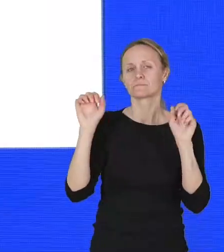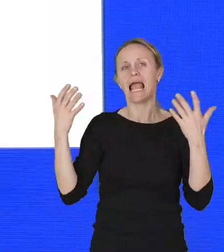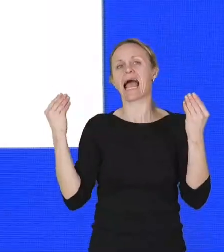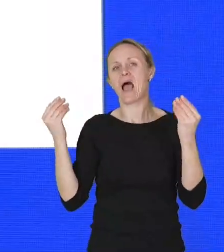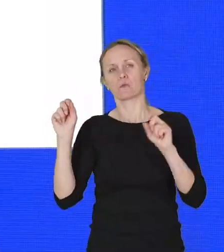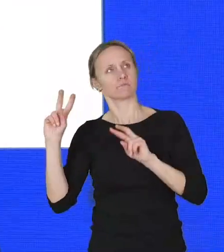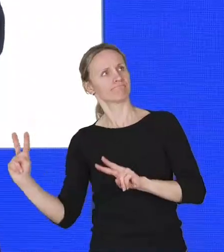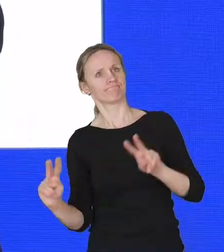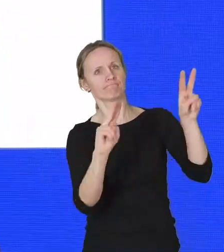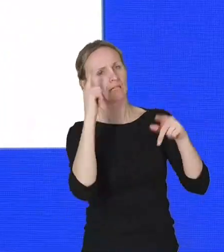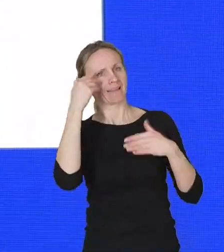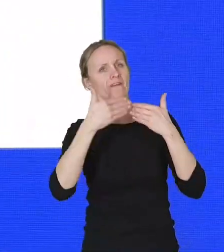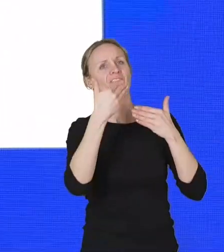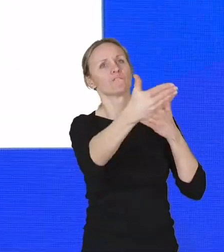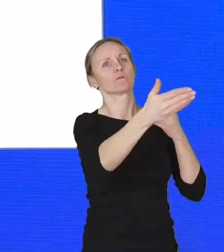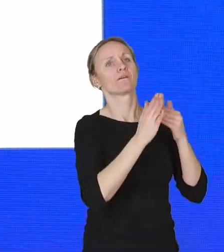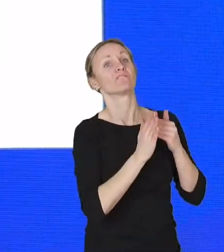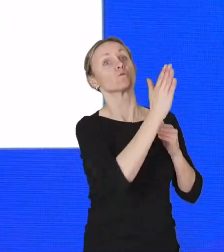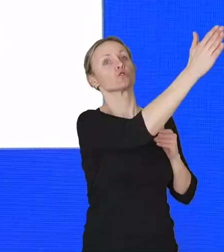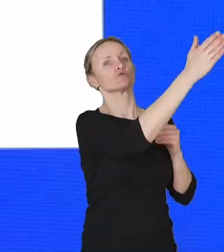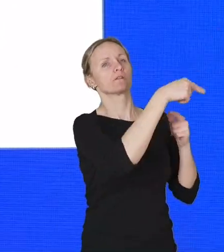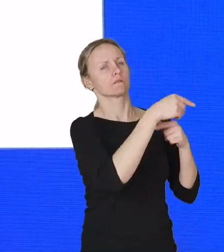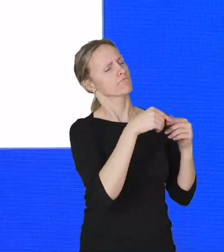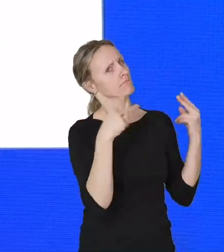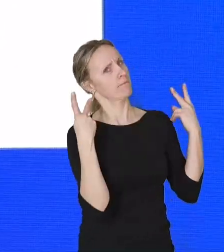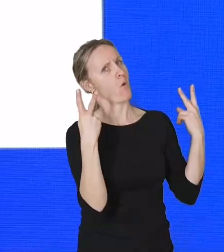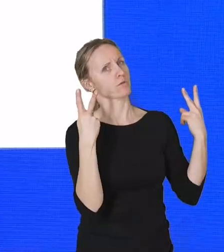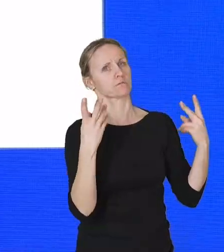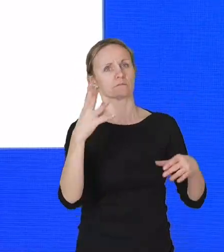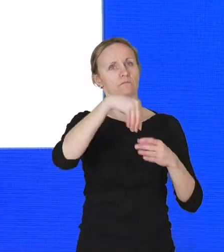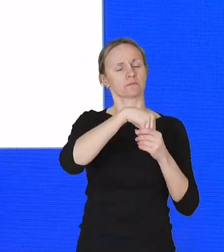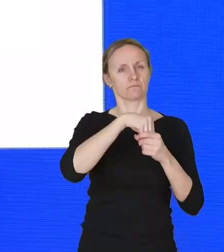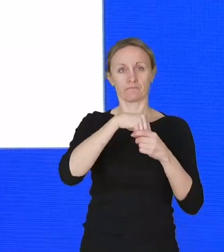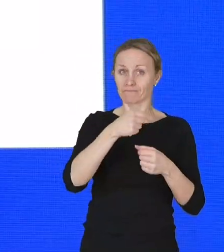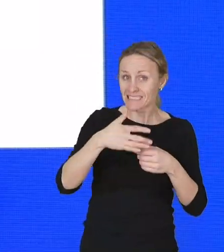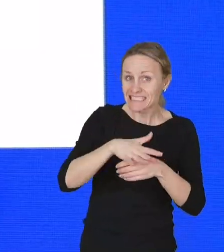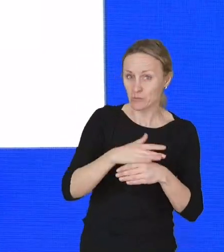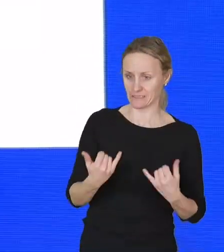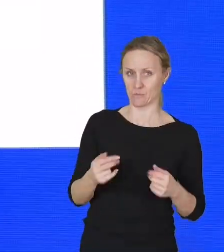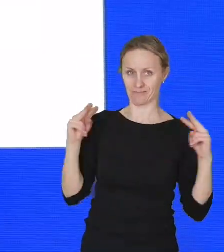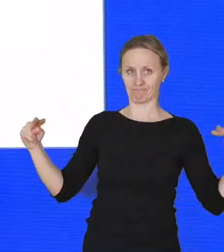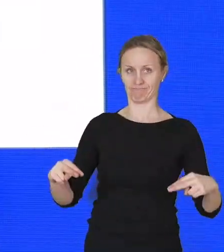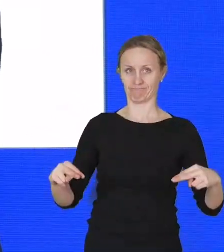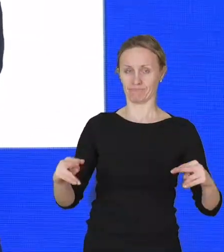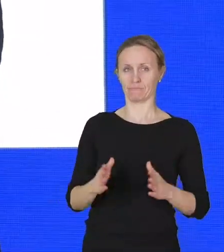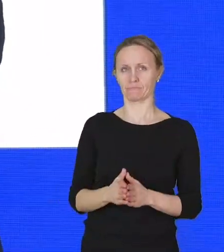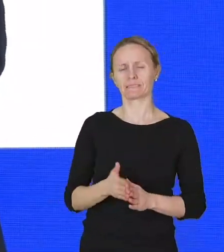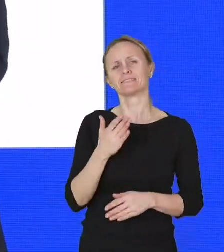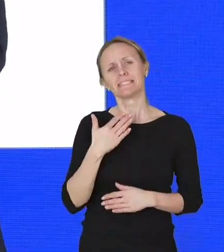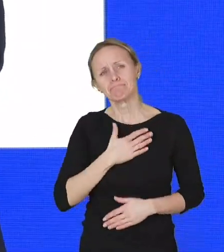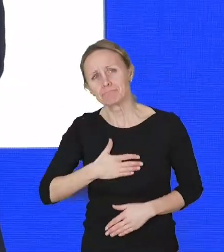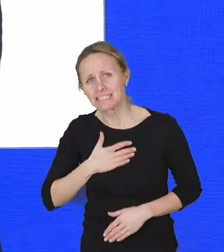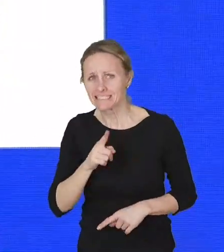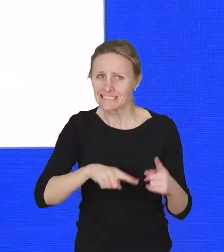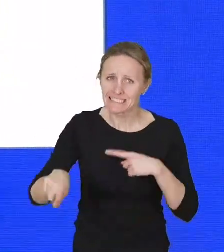transformation, that's the topic here, but also competitiveness and prosperity. This is local, and you need to have